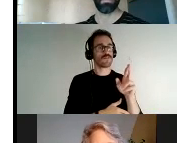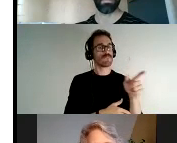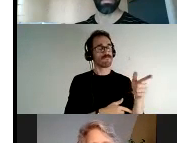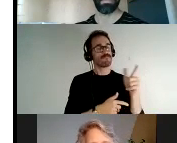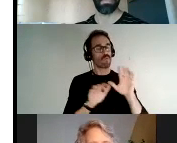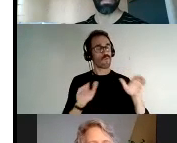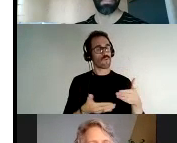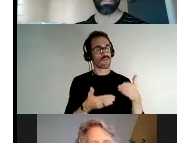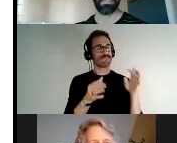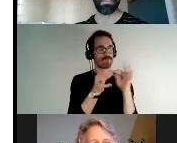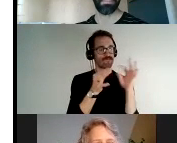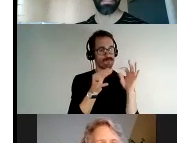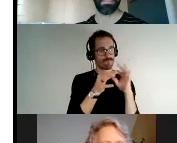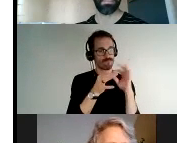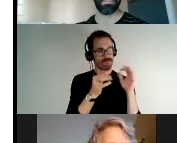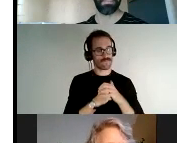like.